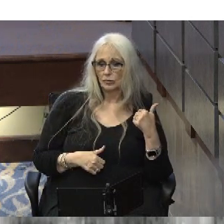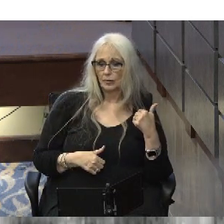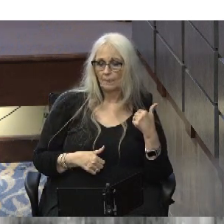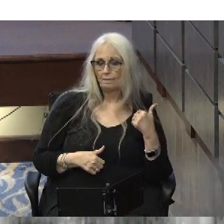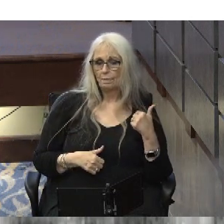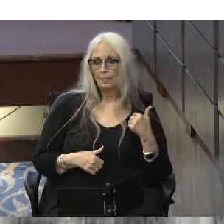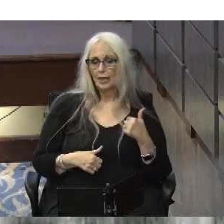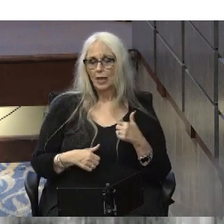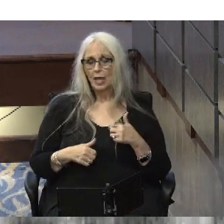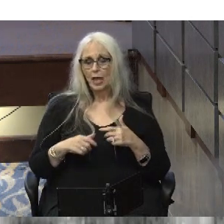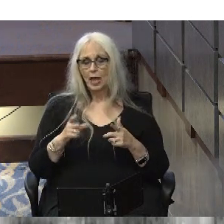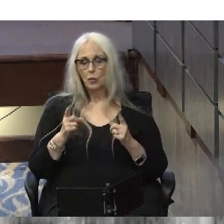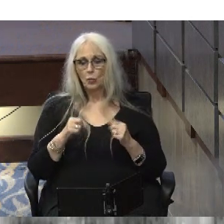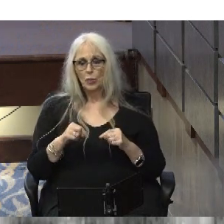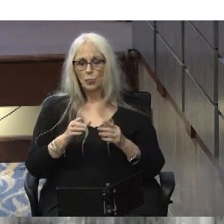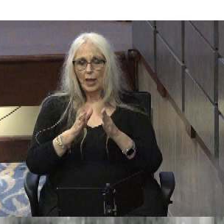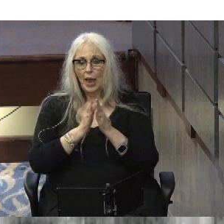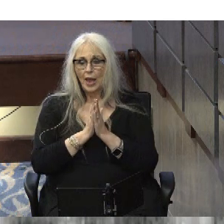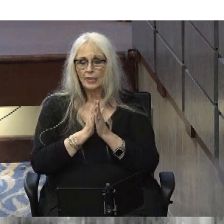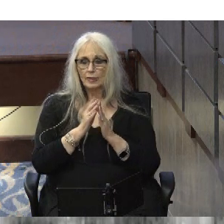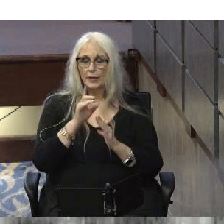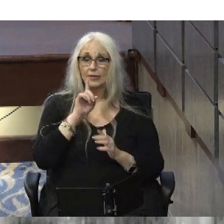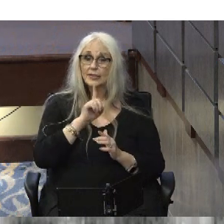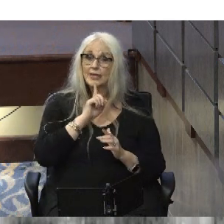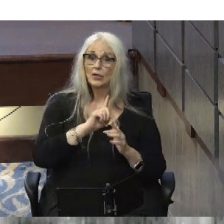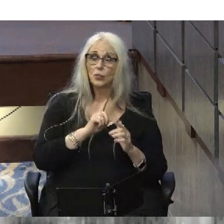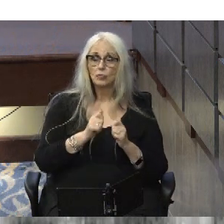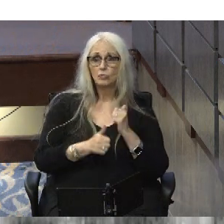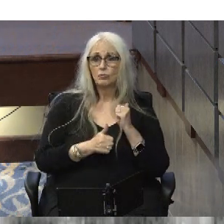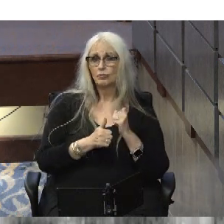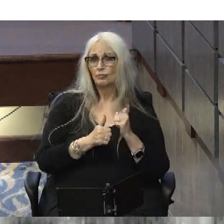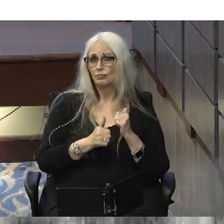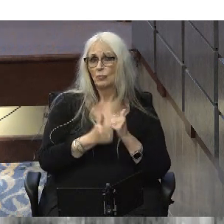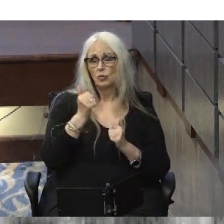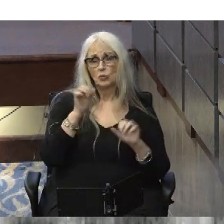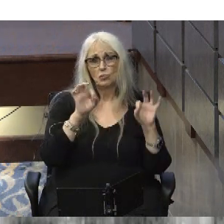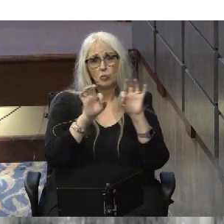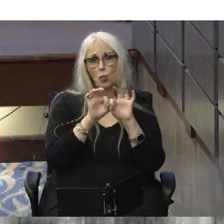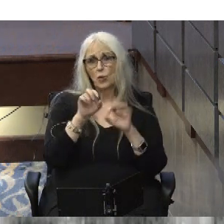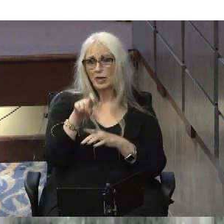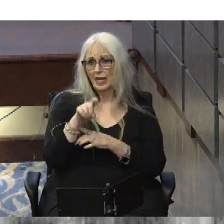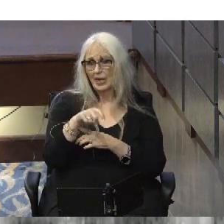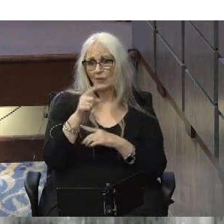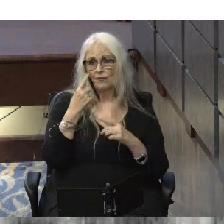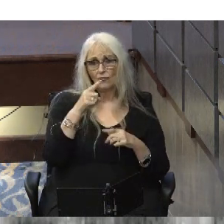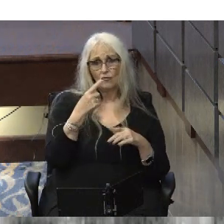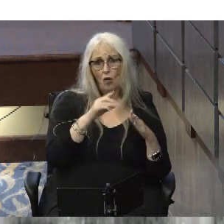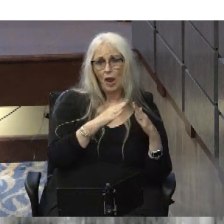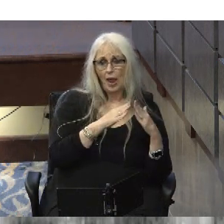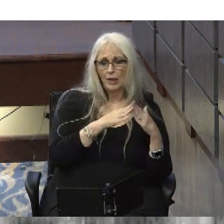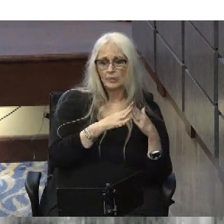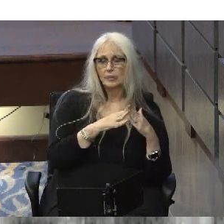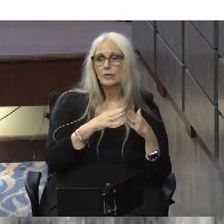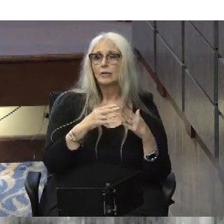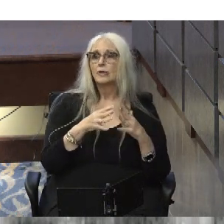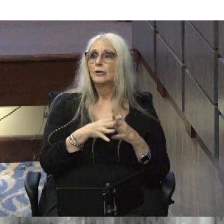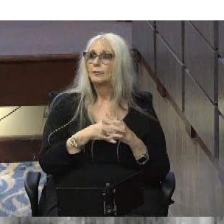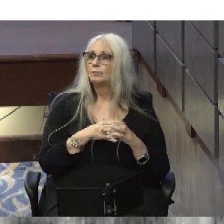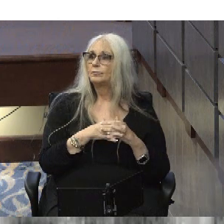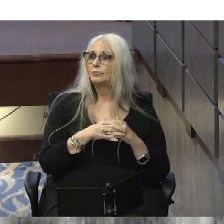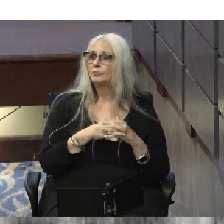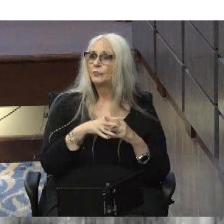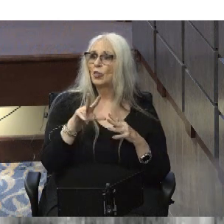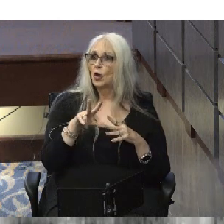And then when asked about the single greatest housing need in the community, 58% of respondents identified affordable rental housing units, and